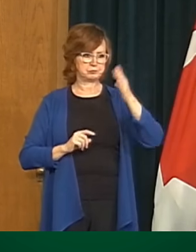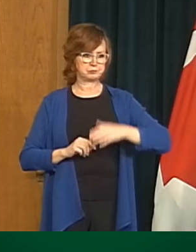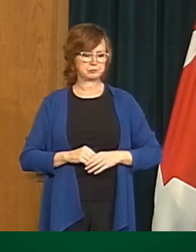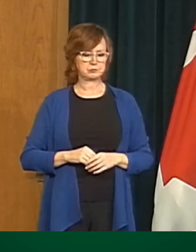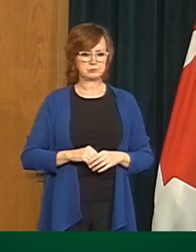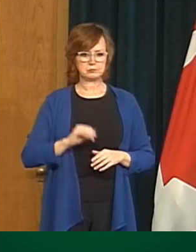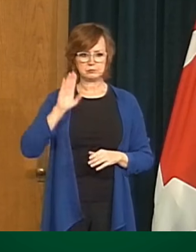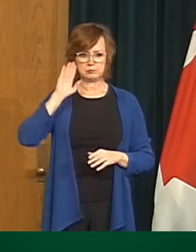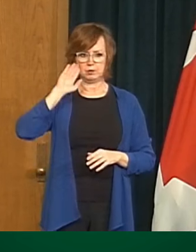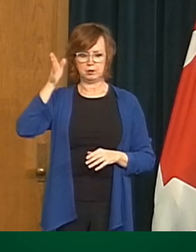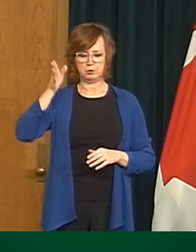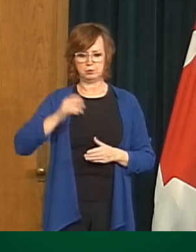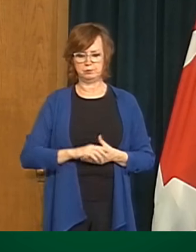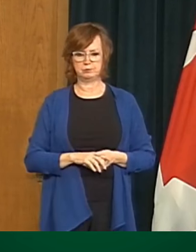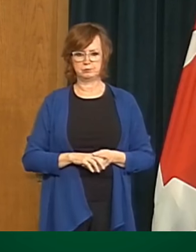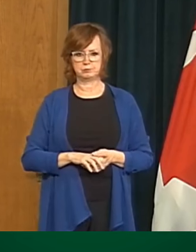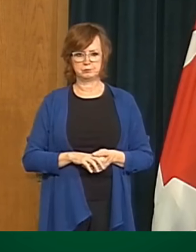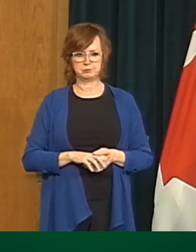Hi.